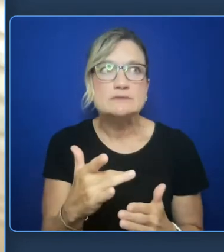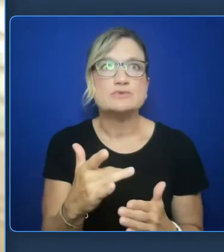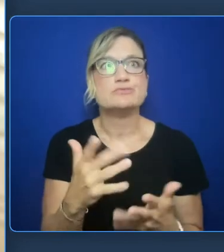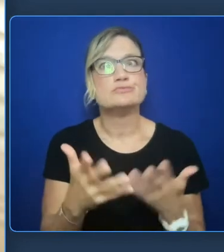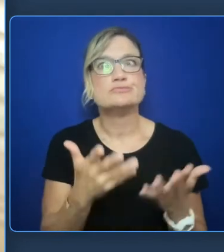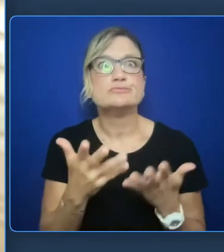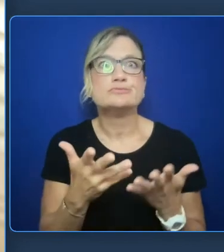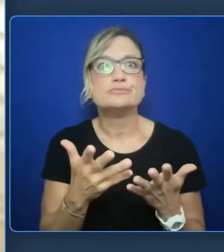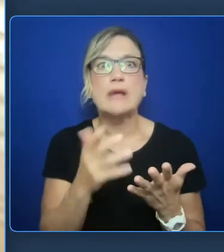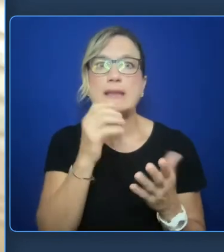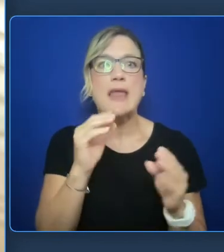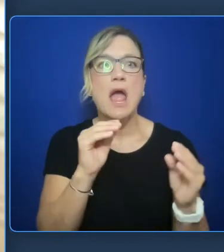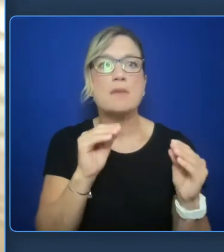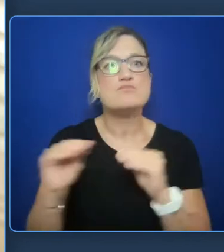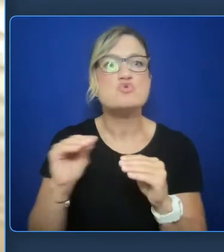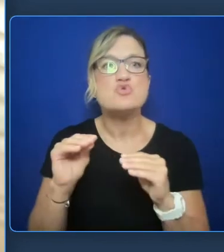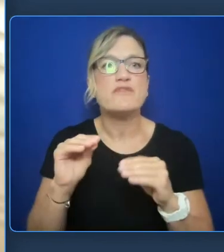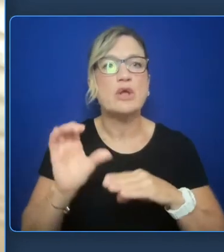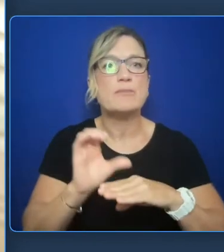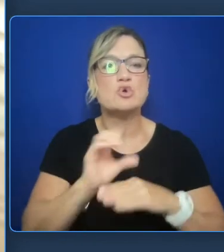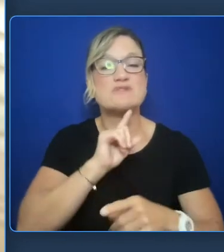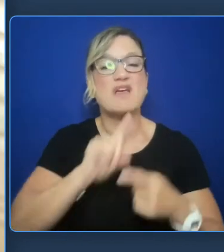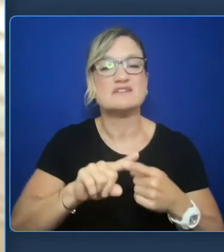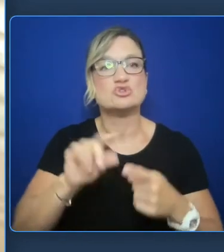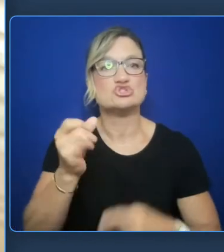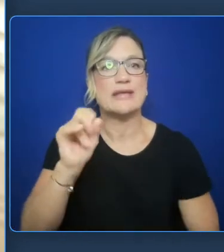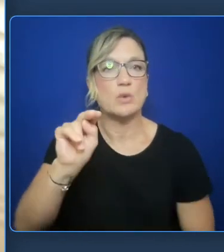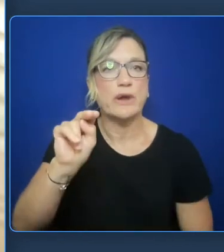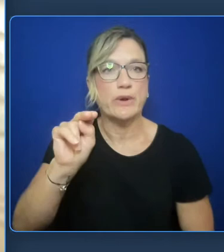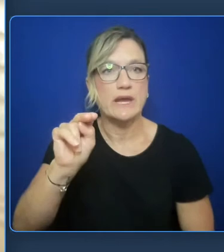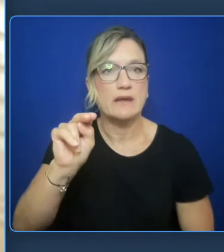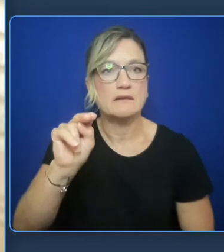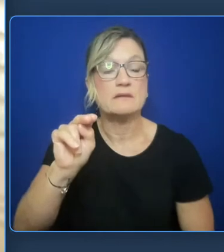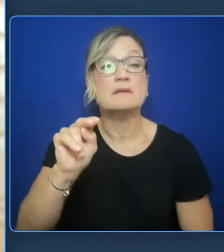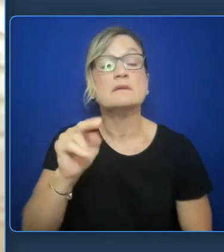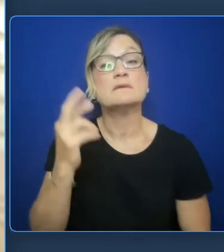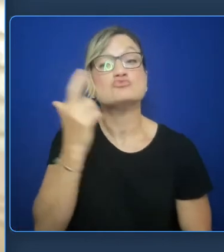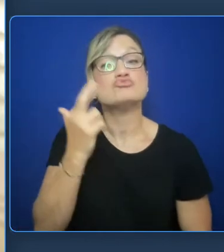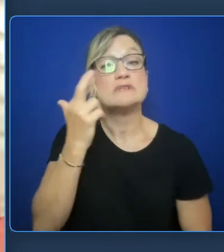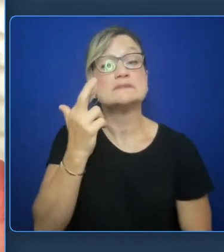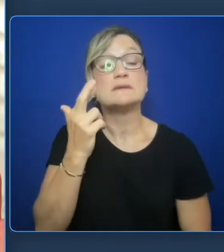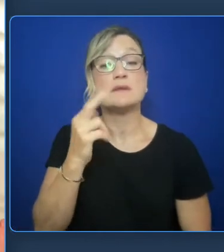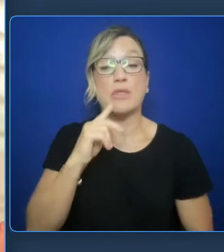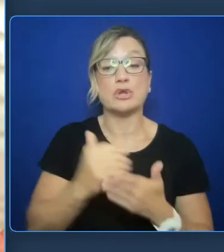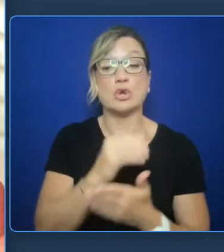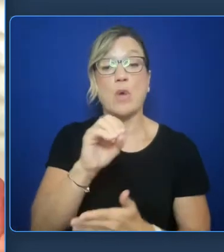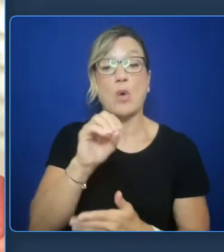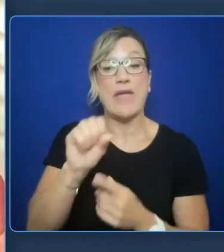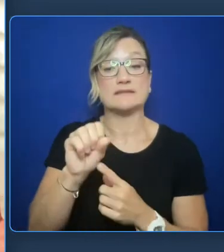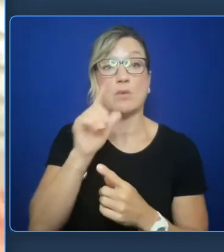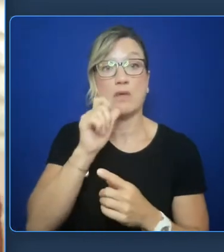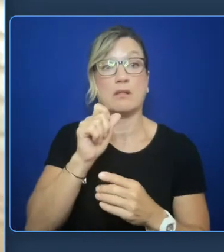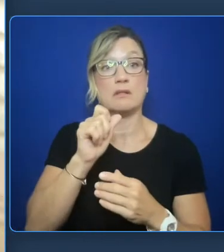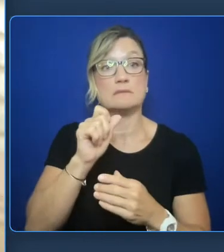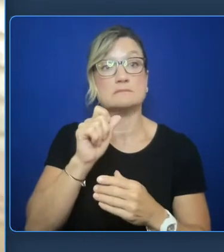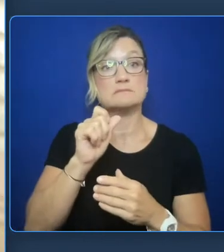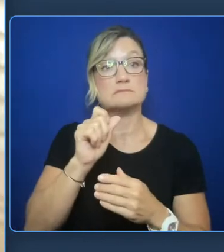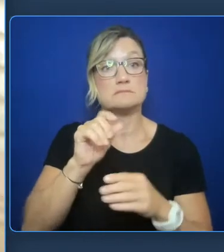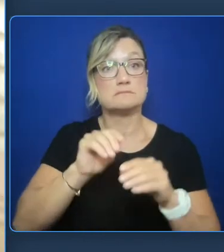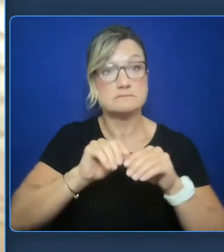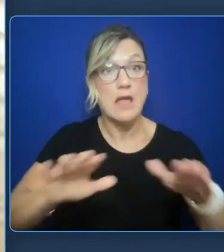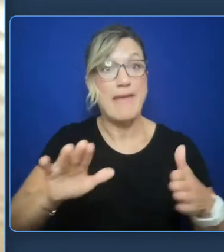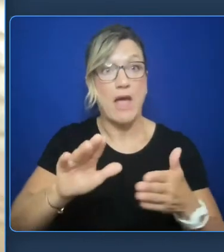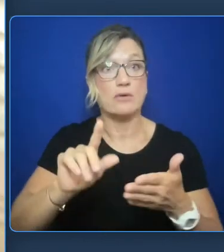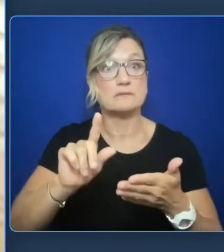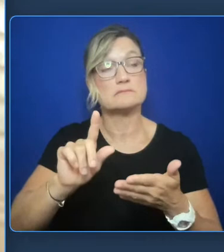not move my computers until about January. And the reason for that is that the new OS will come out probably